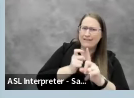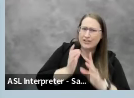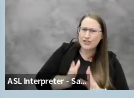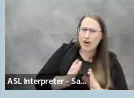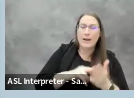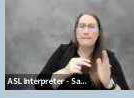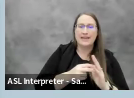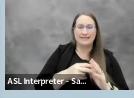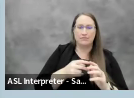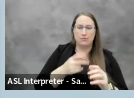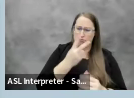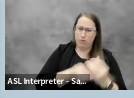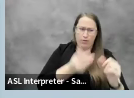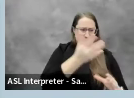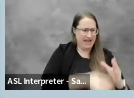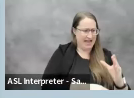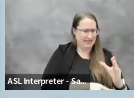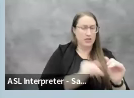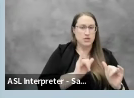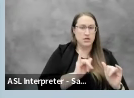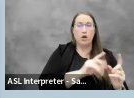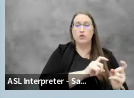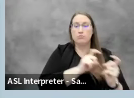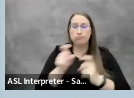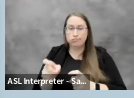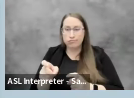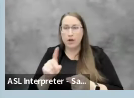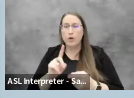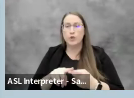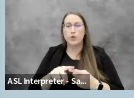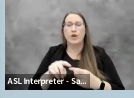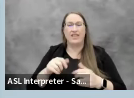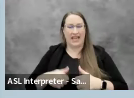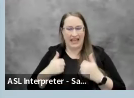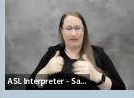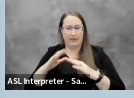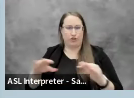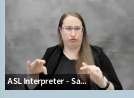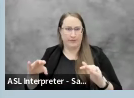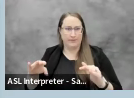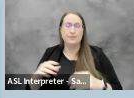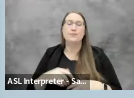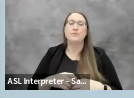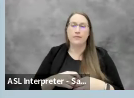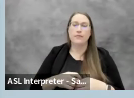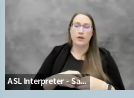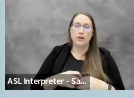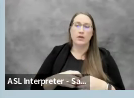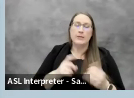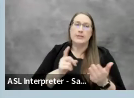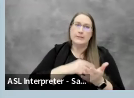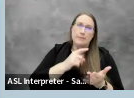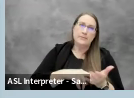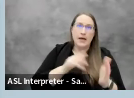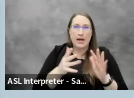virtue of the transfer on death deed, your property would go to your 2 living children. Sometimes that is not what